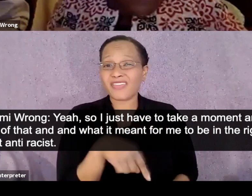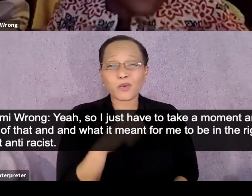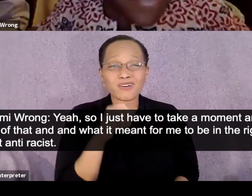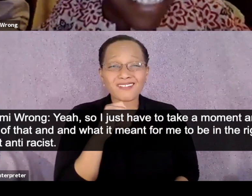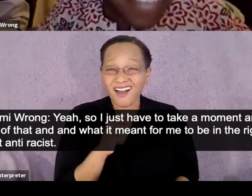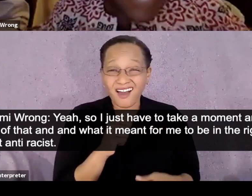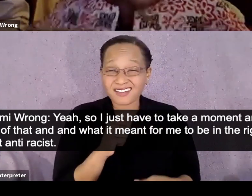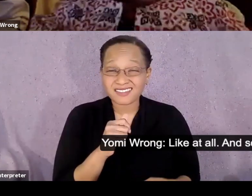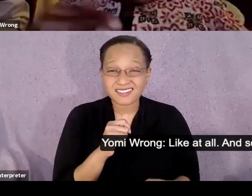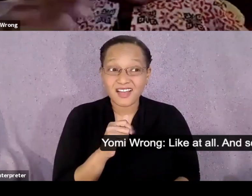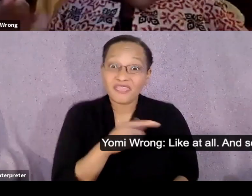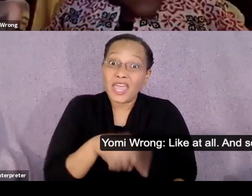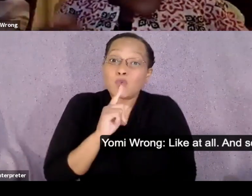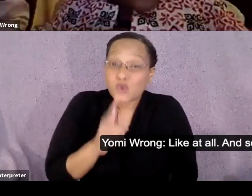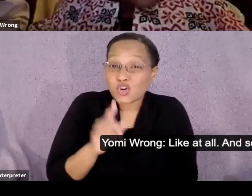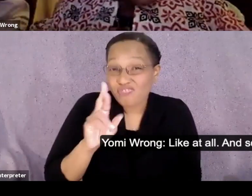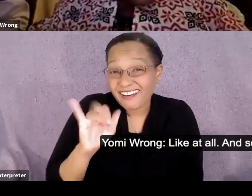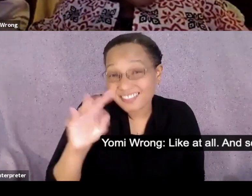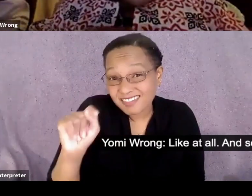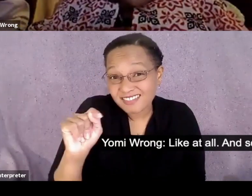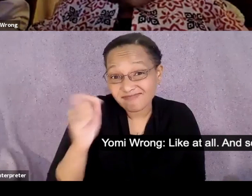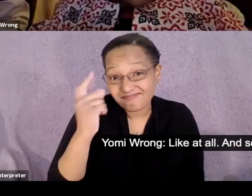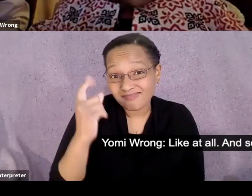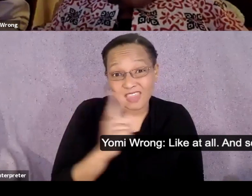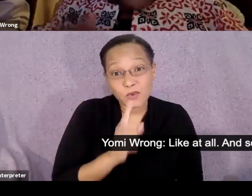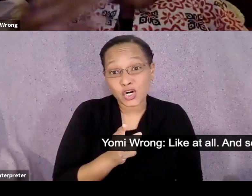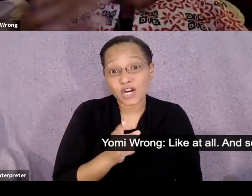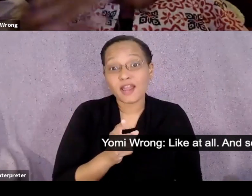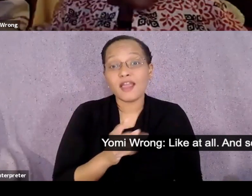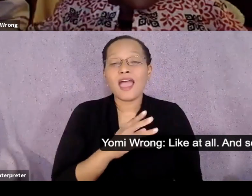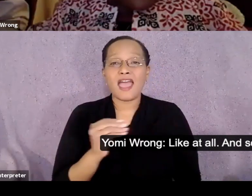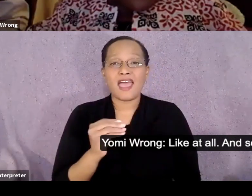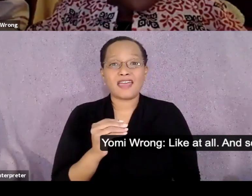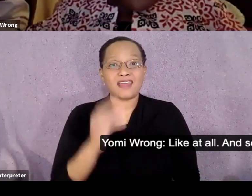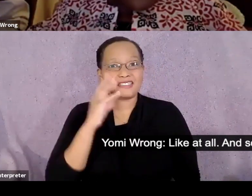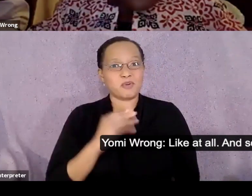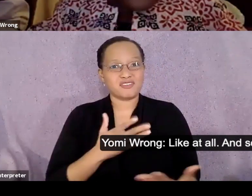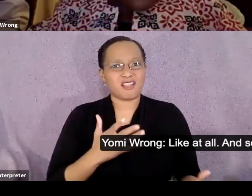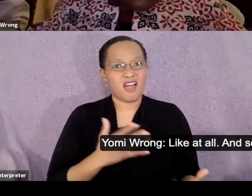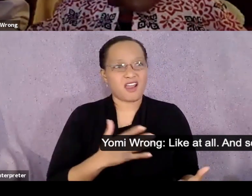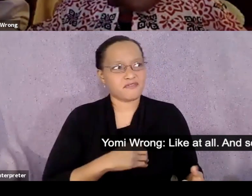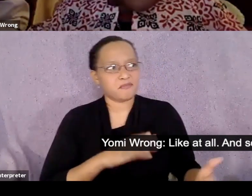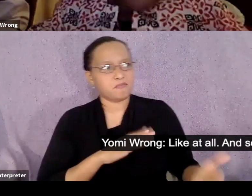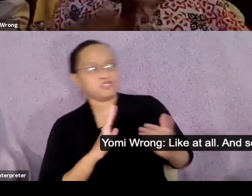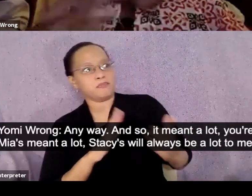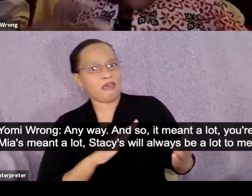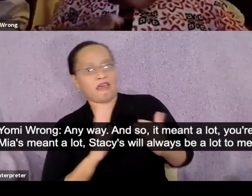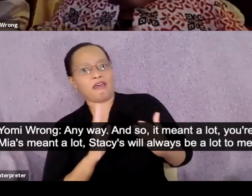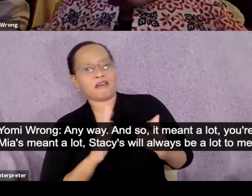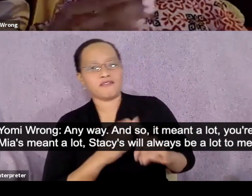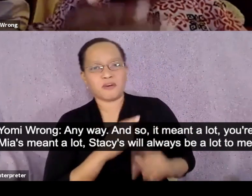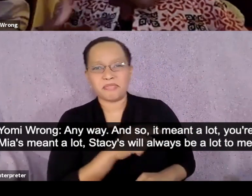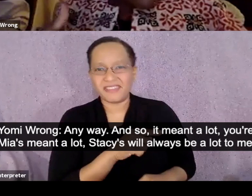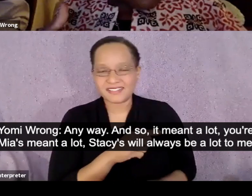anti-racist, like at all. And some of the pushback that I received. Anyway,